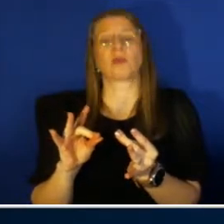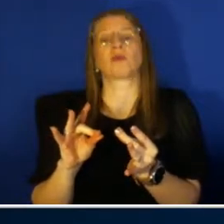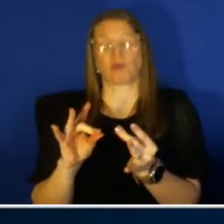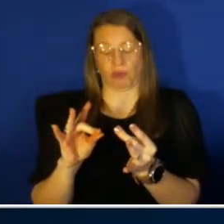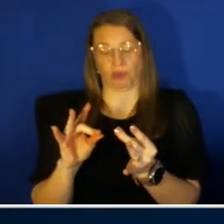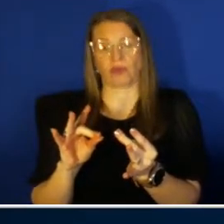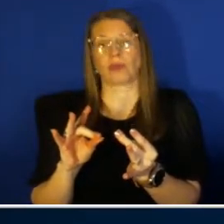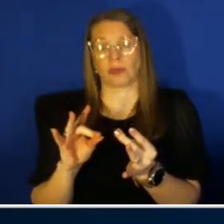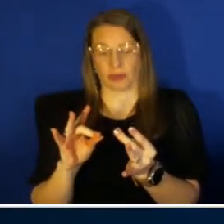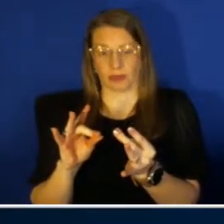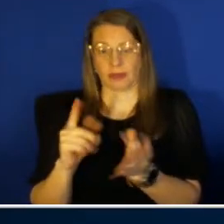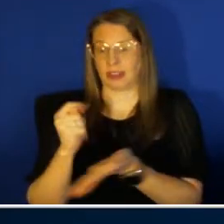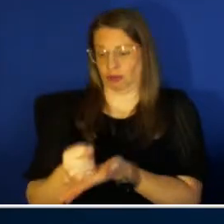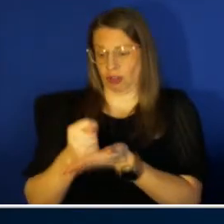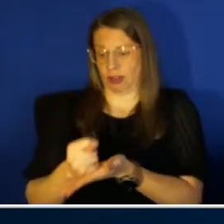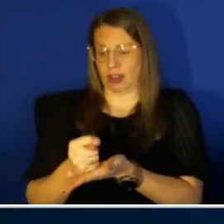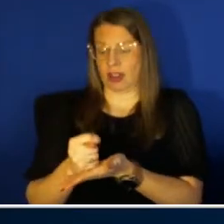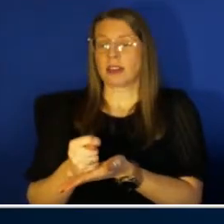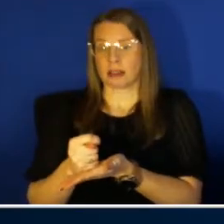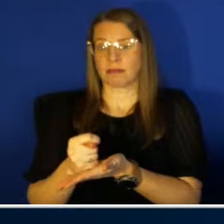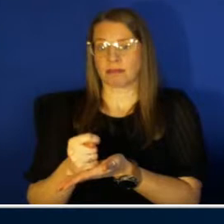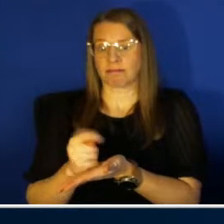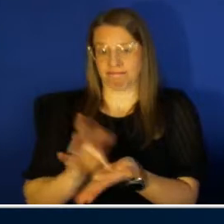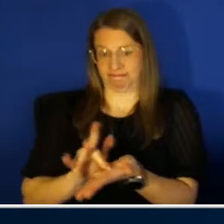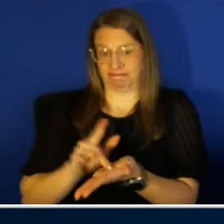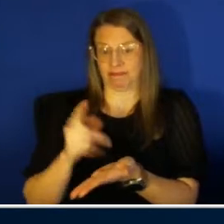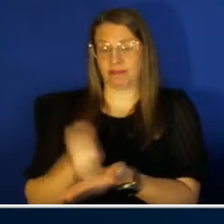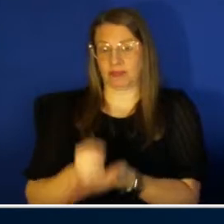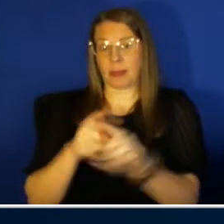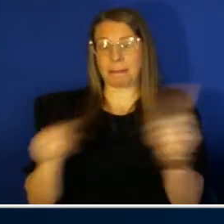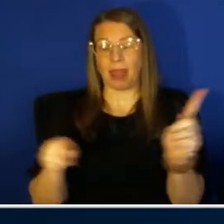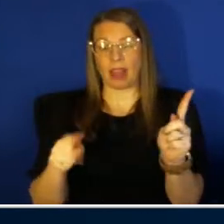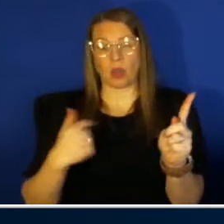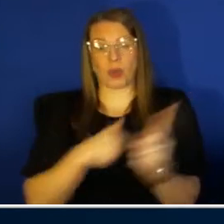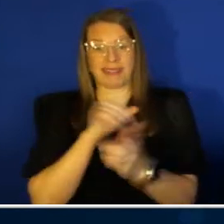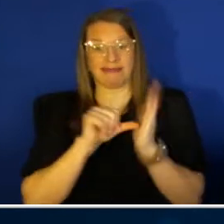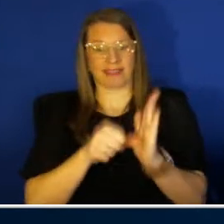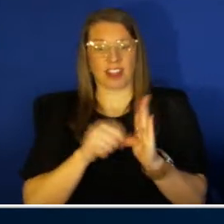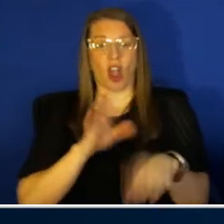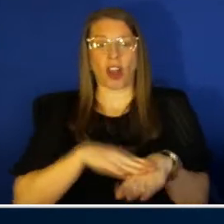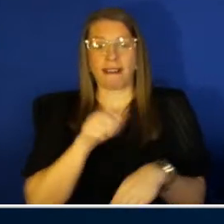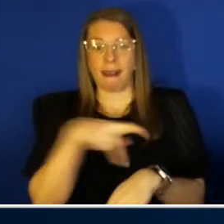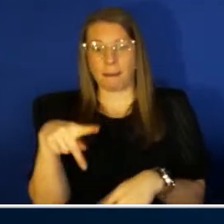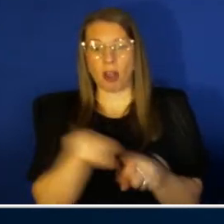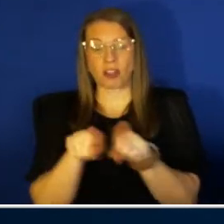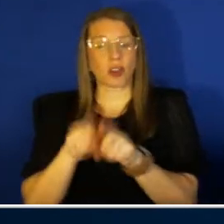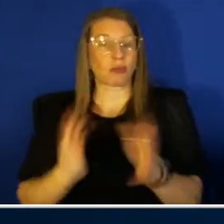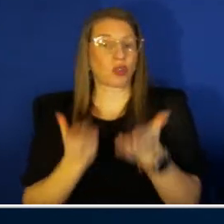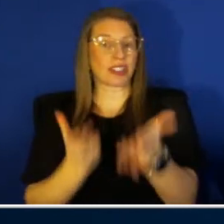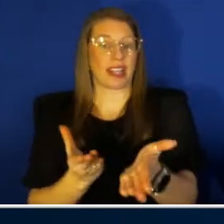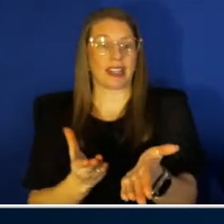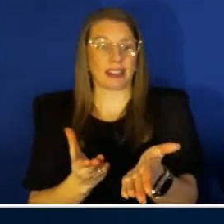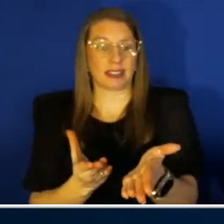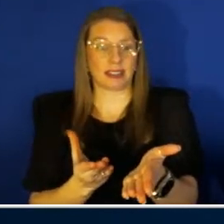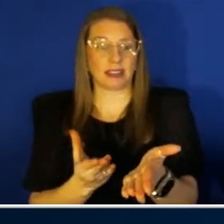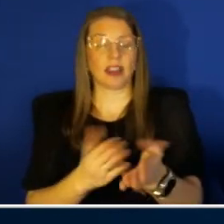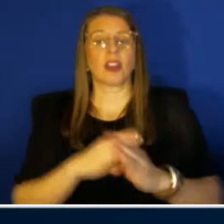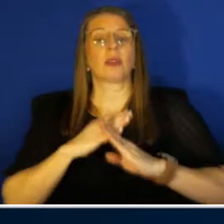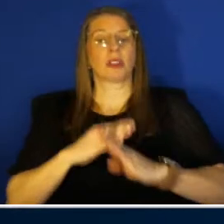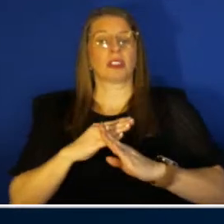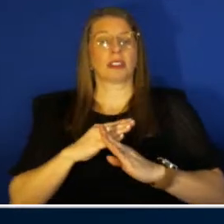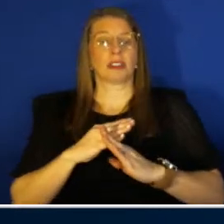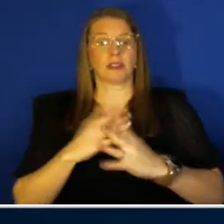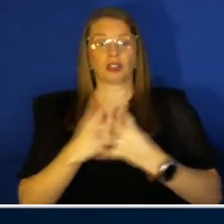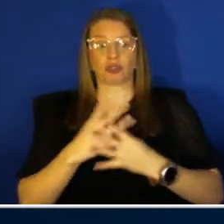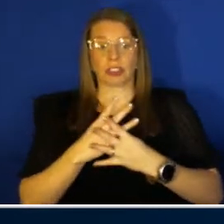or therapeutic trials, but what we have emphasized here in the app is to also present preventive screening